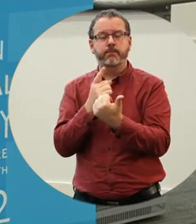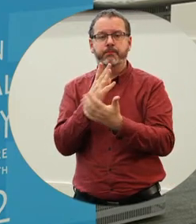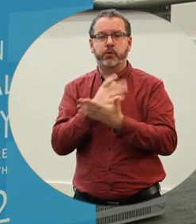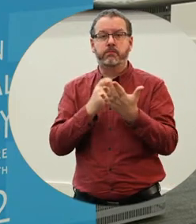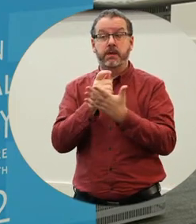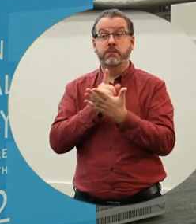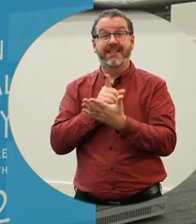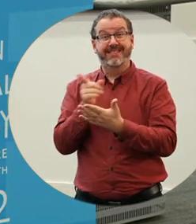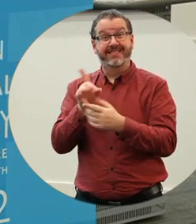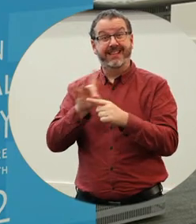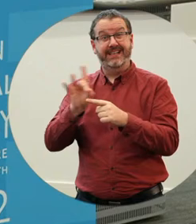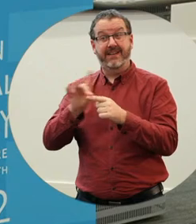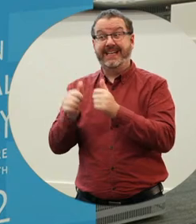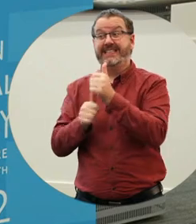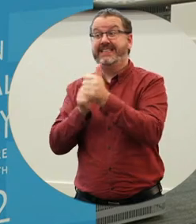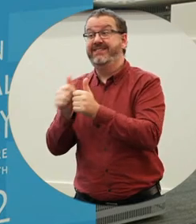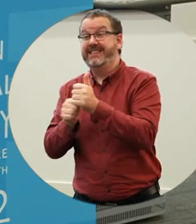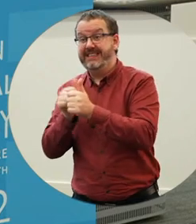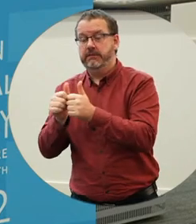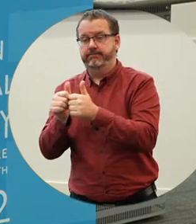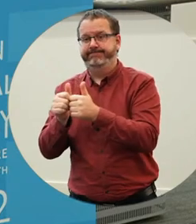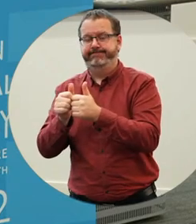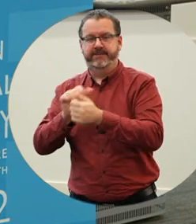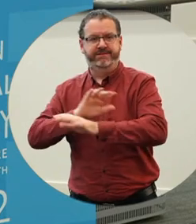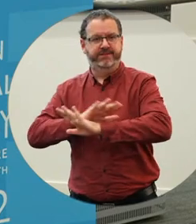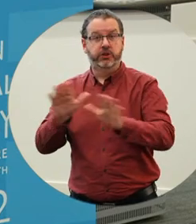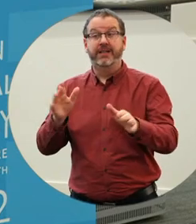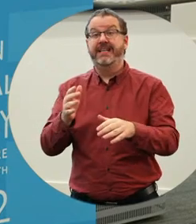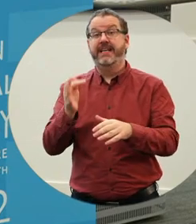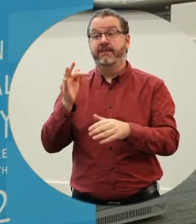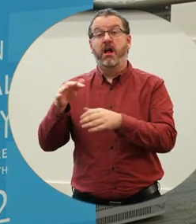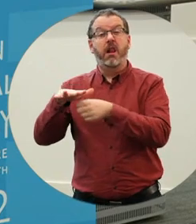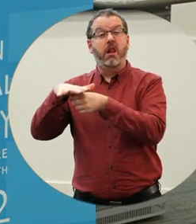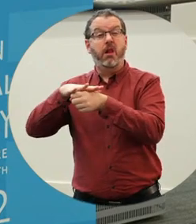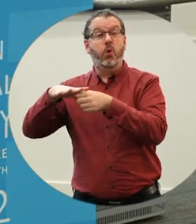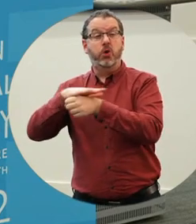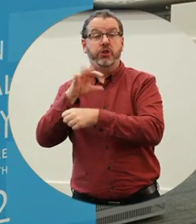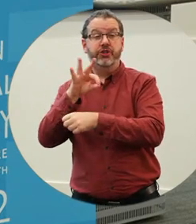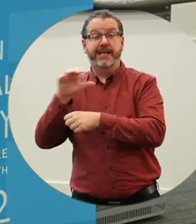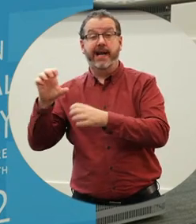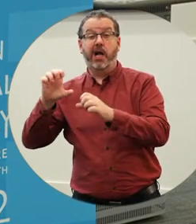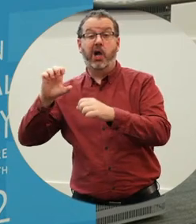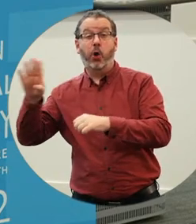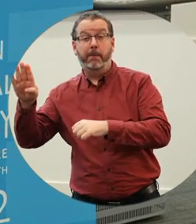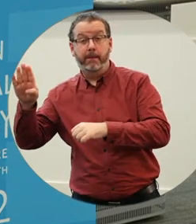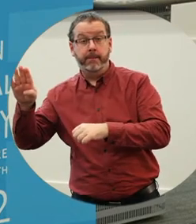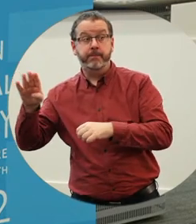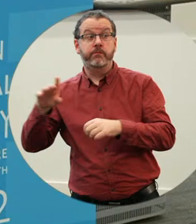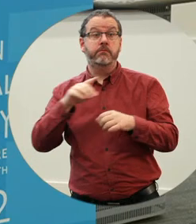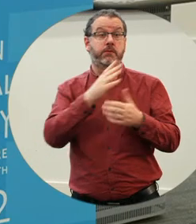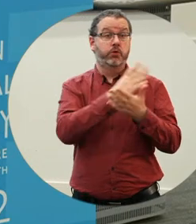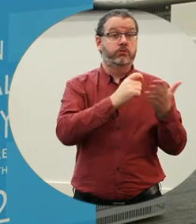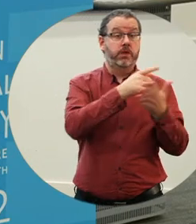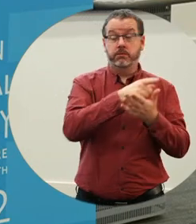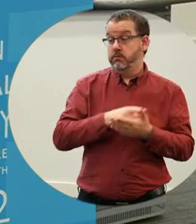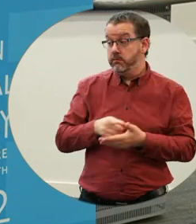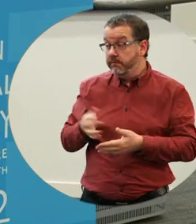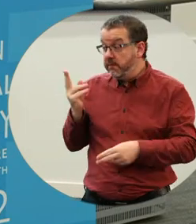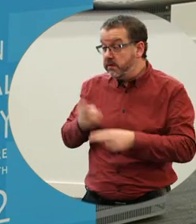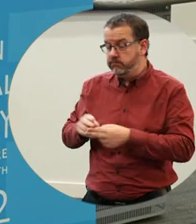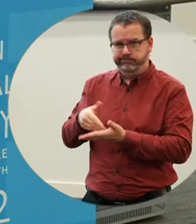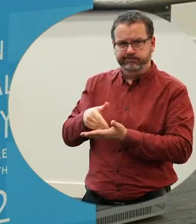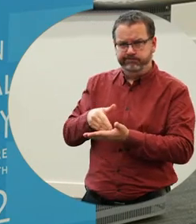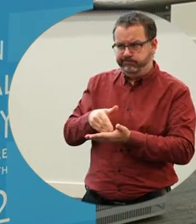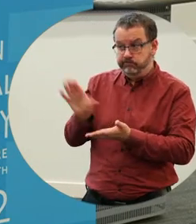a RIC man became involved with the local Gaelic football club, he was gone. That was it. He would usually be